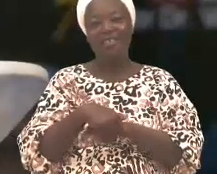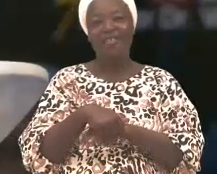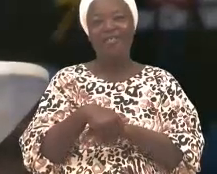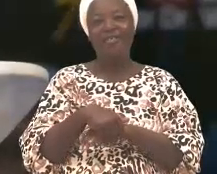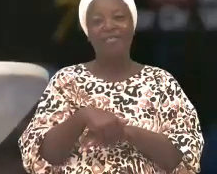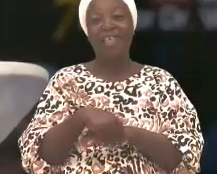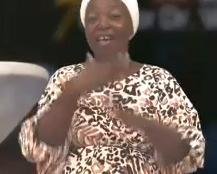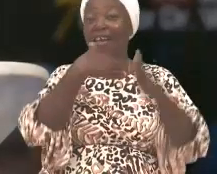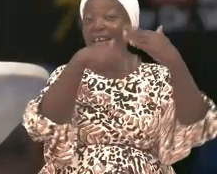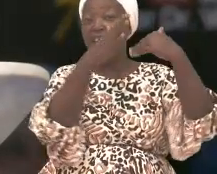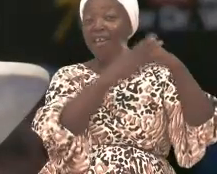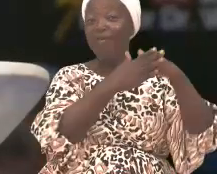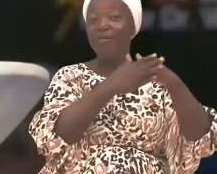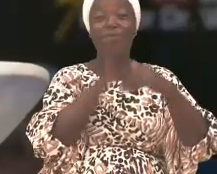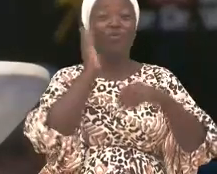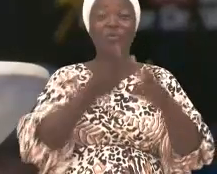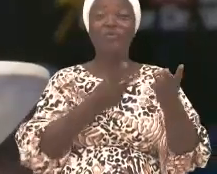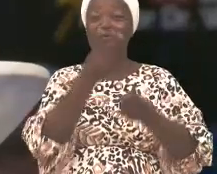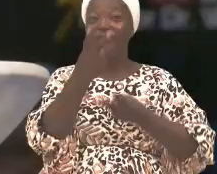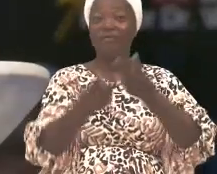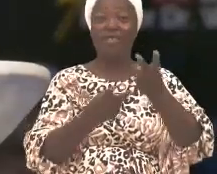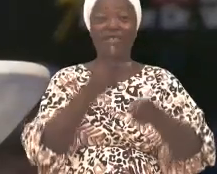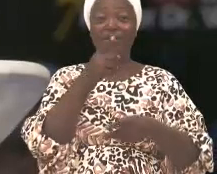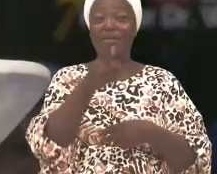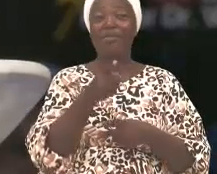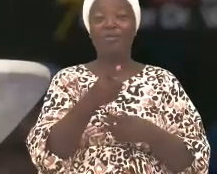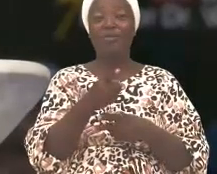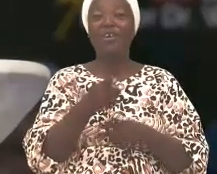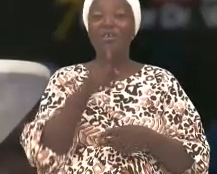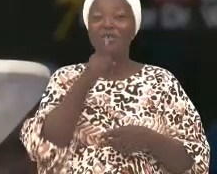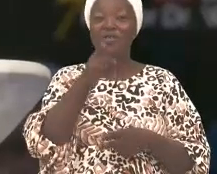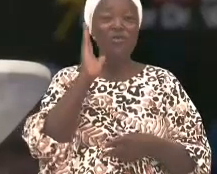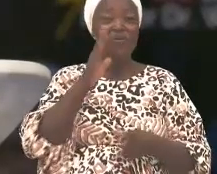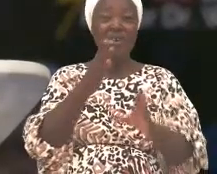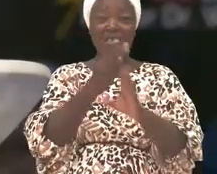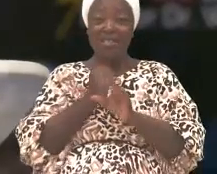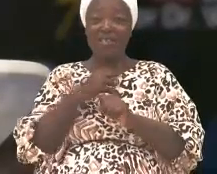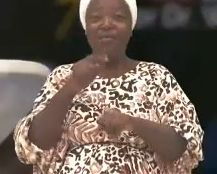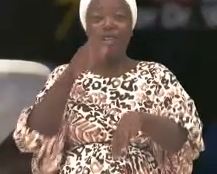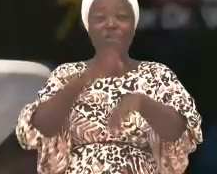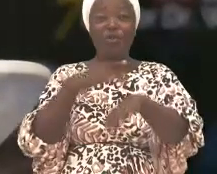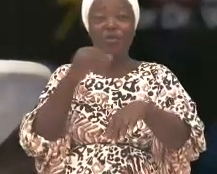Heaven is going to visit you. You will receive the touch of the Lord.